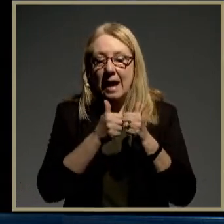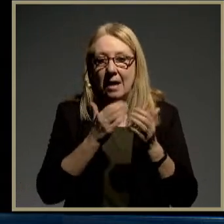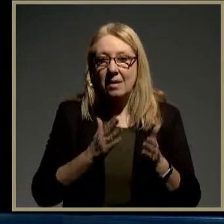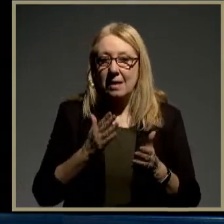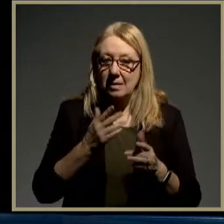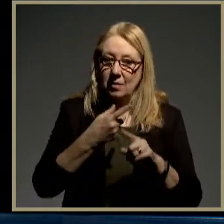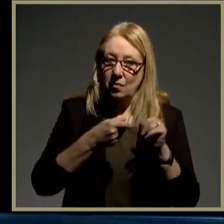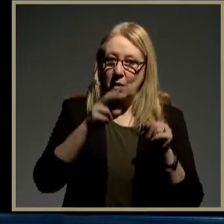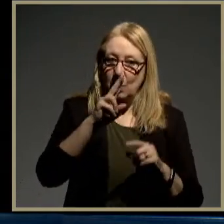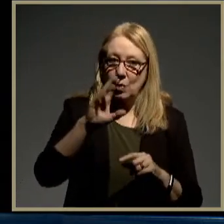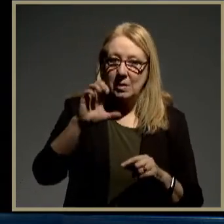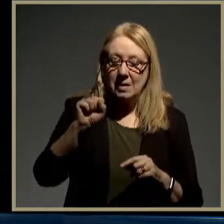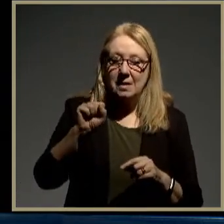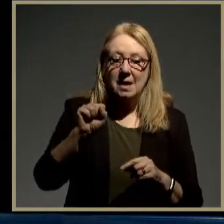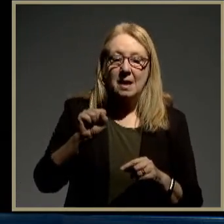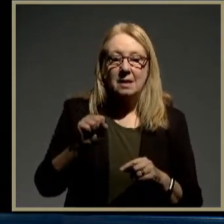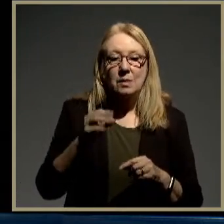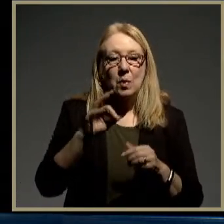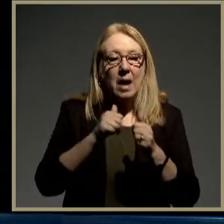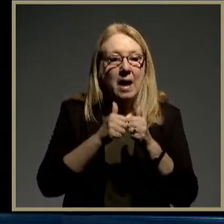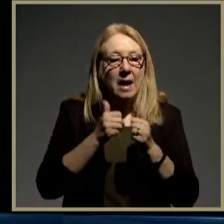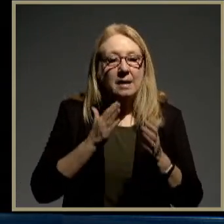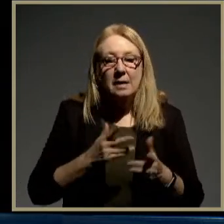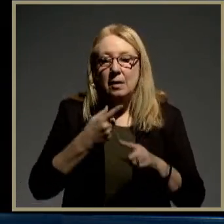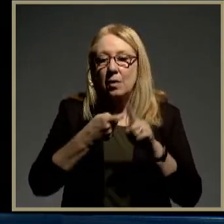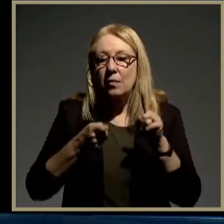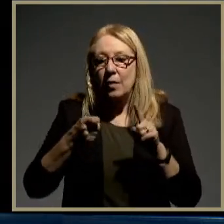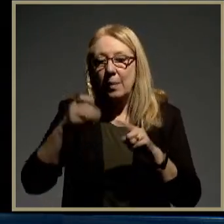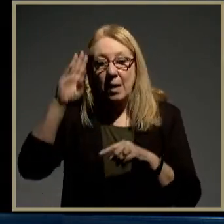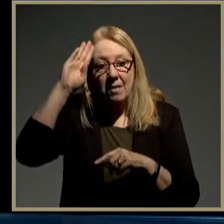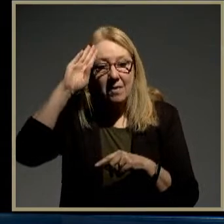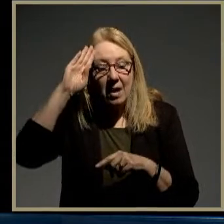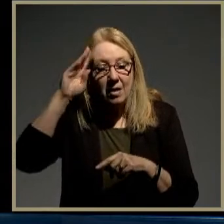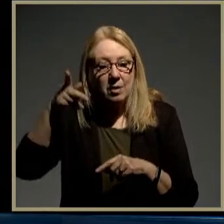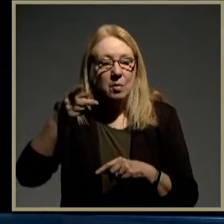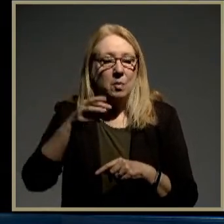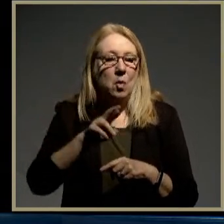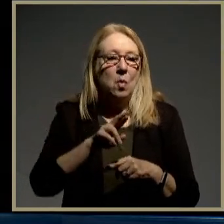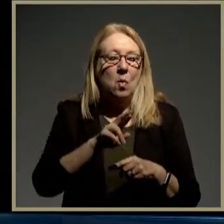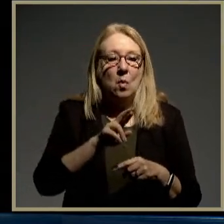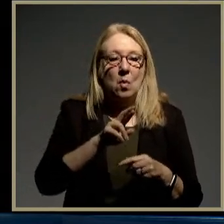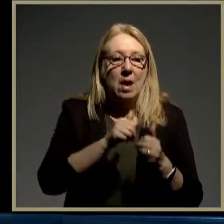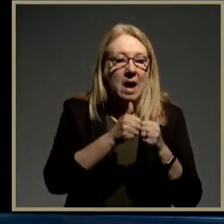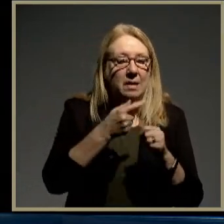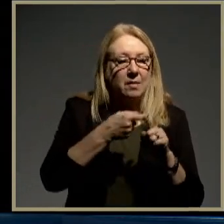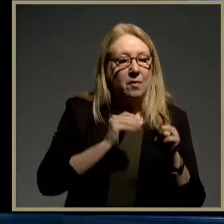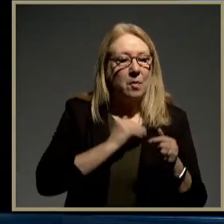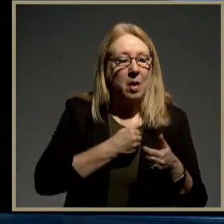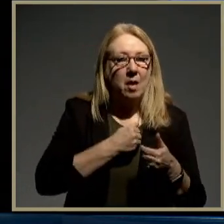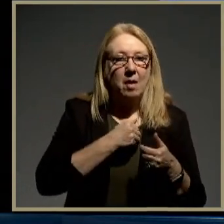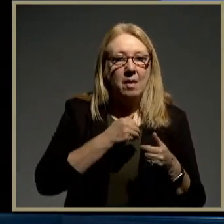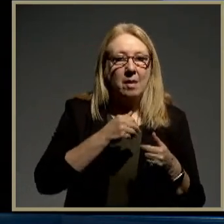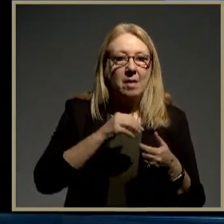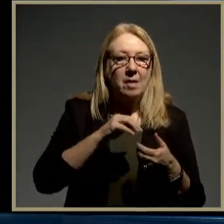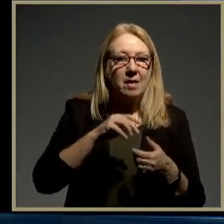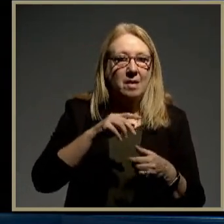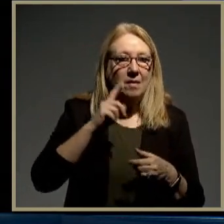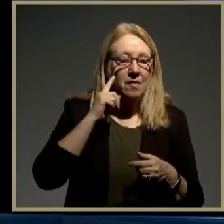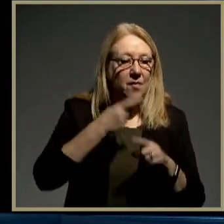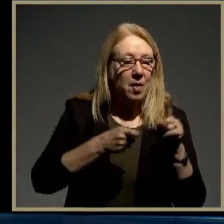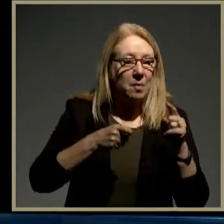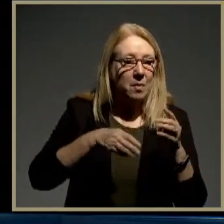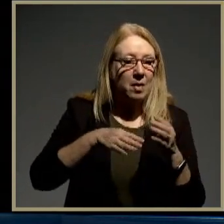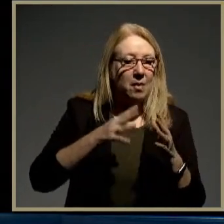UCCS athletes from maybe the fire department, athletes from our partners at Switchbacks Football Club